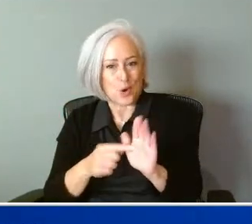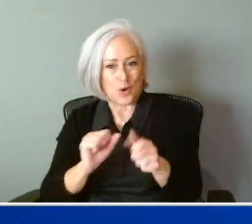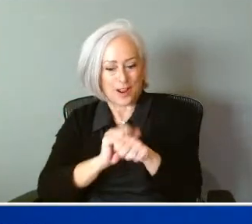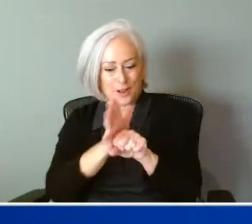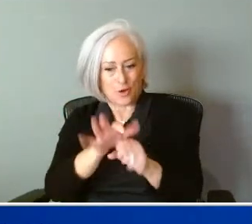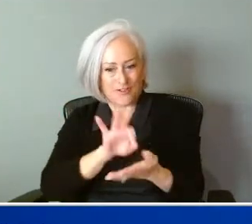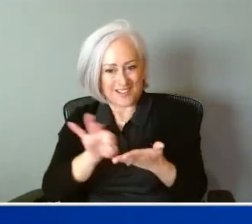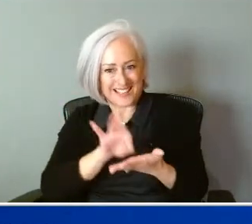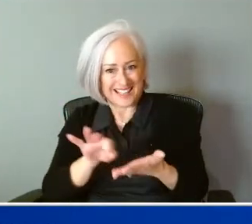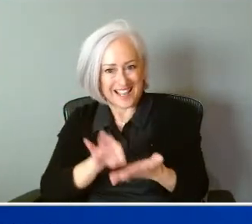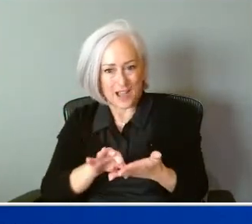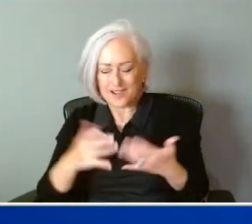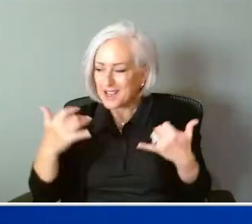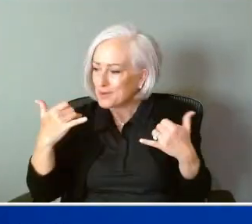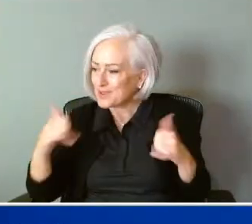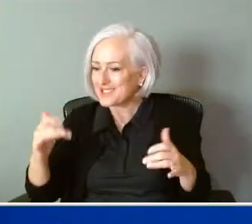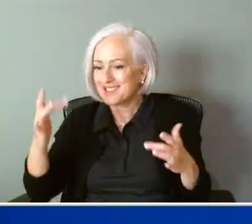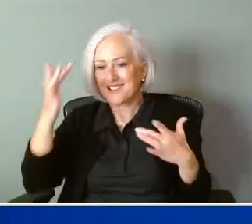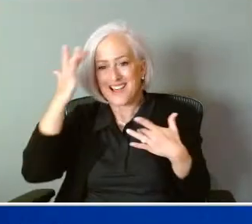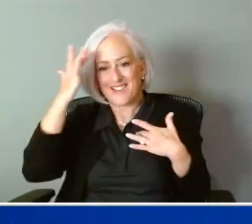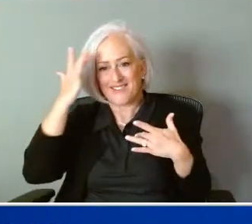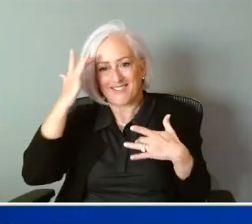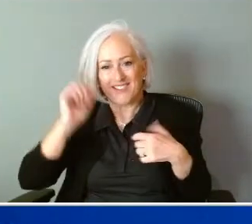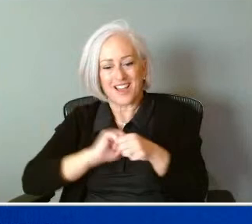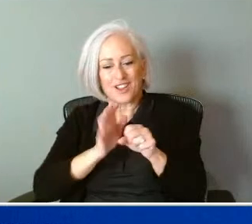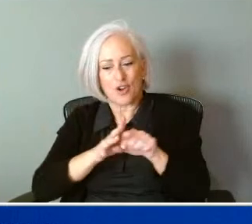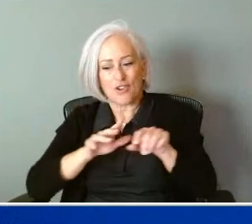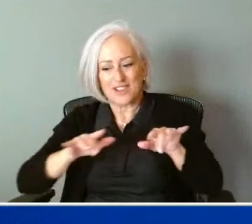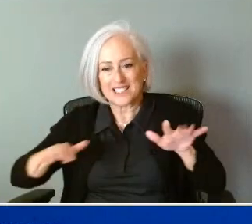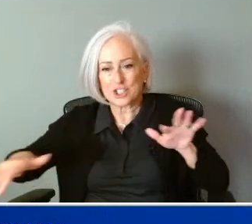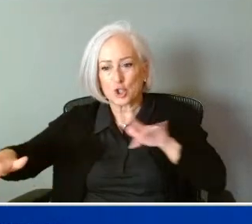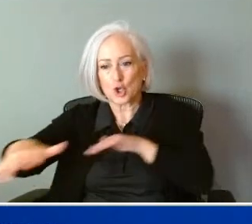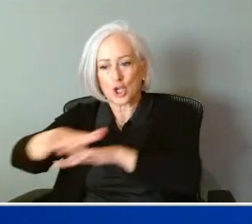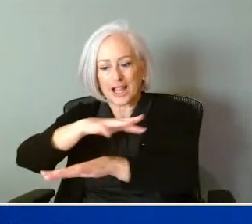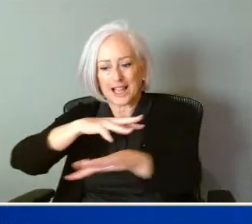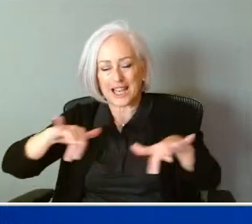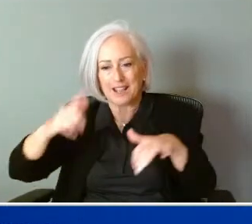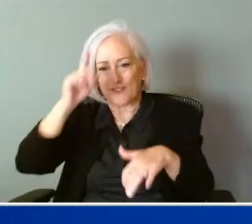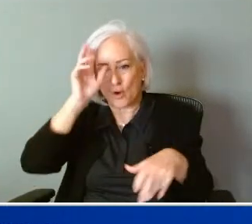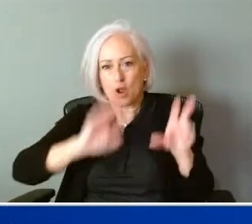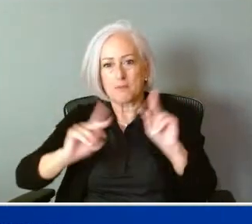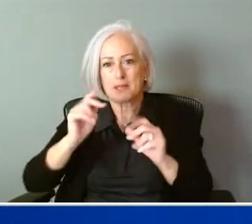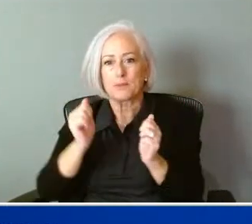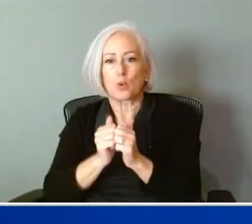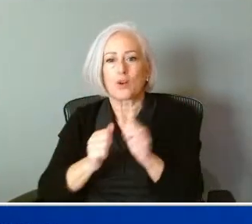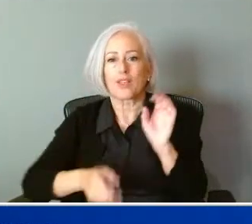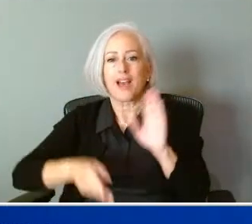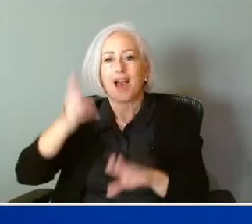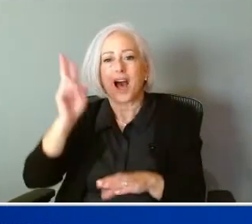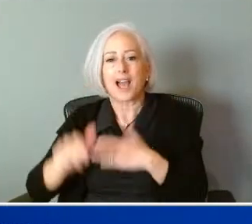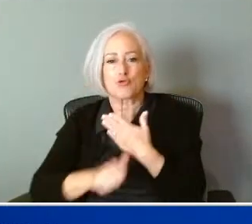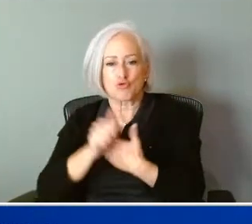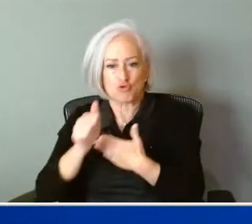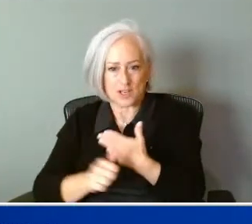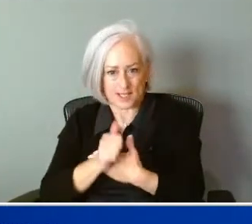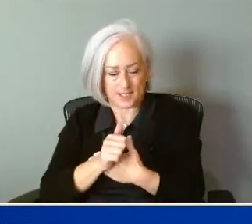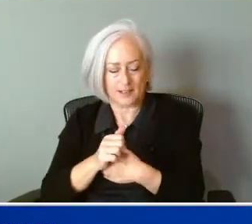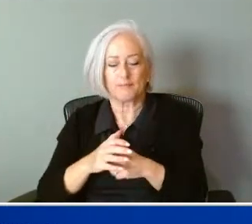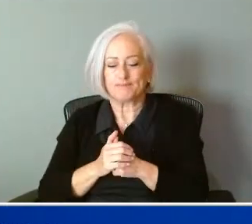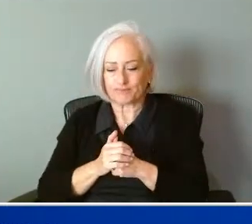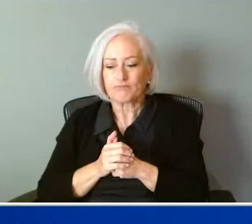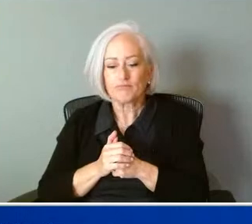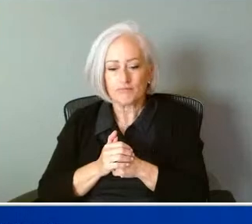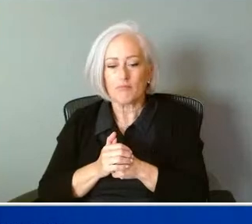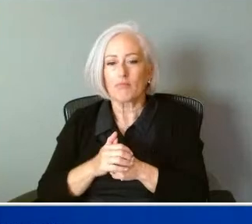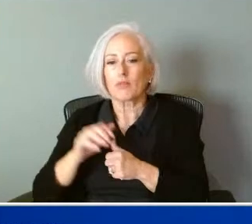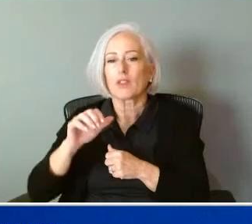the virus circulating, especially for those that are high risk. There is still activity and circulation of the virus.